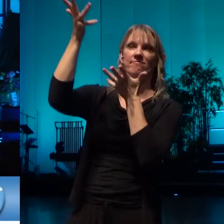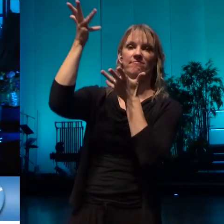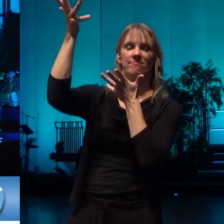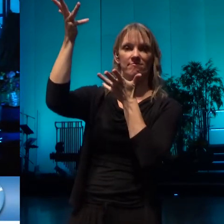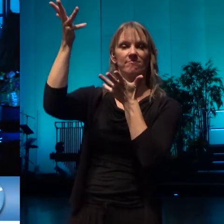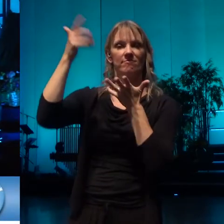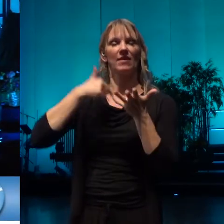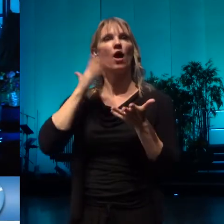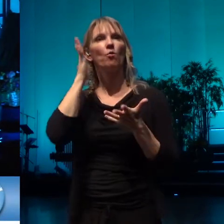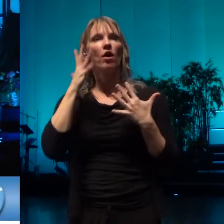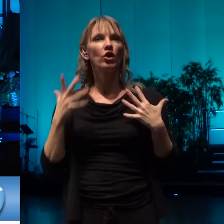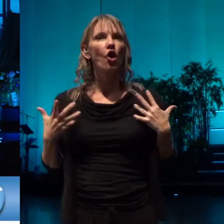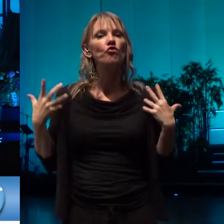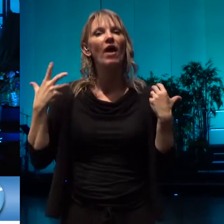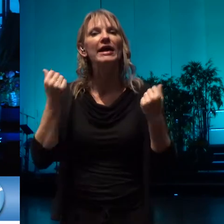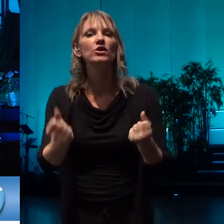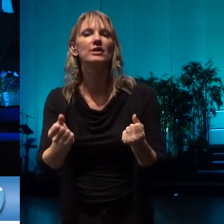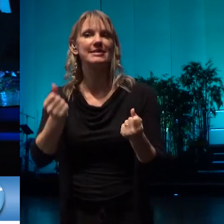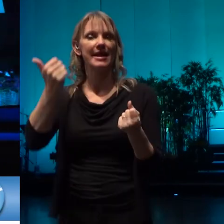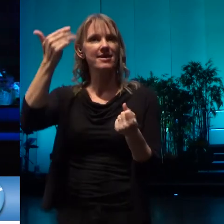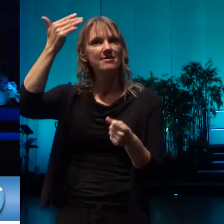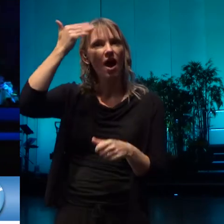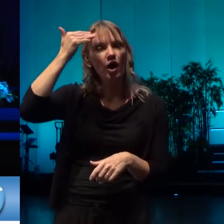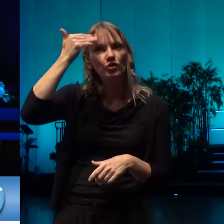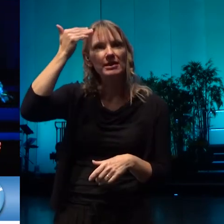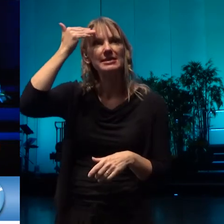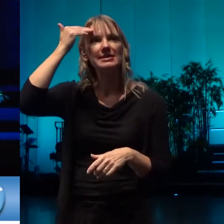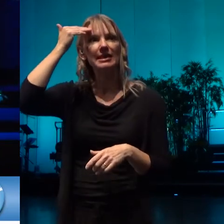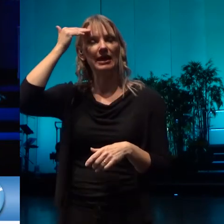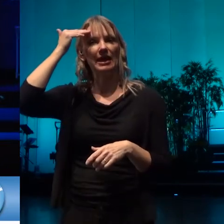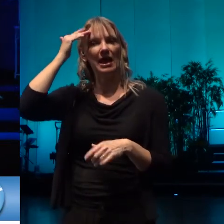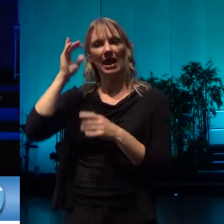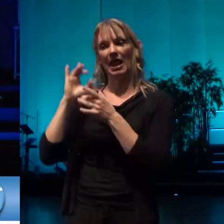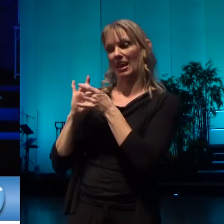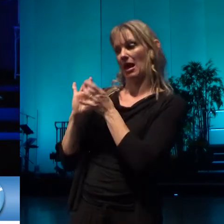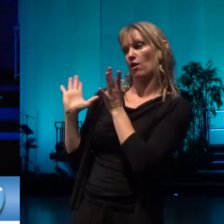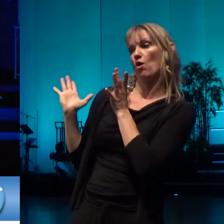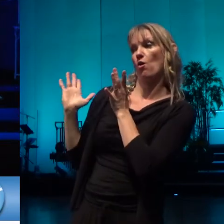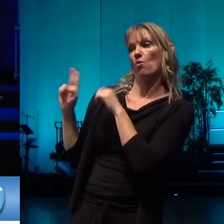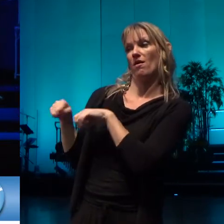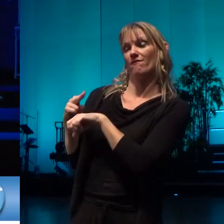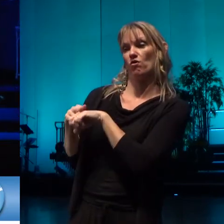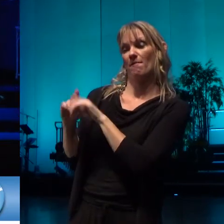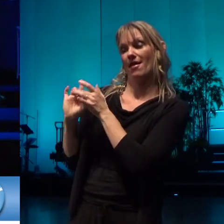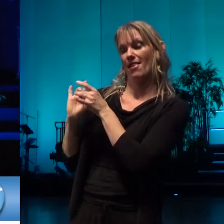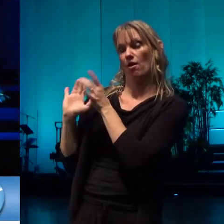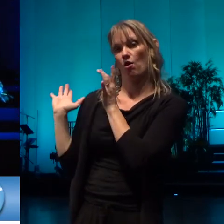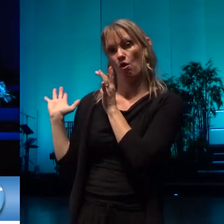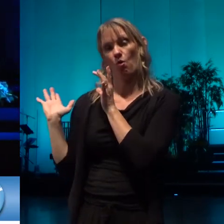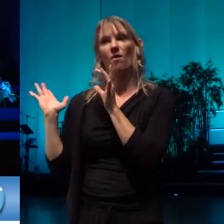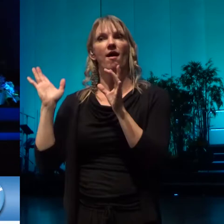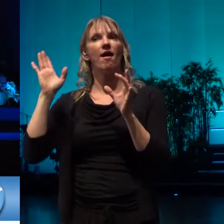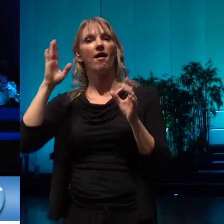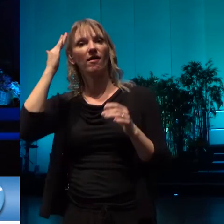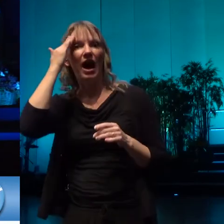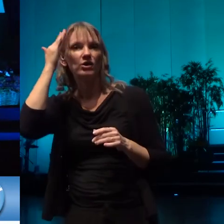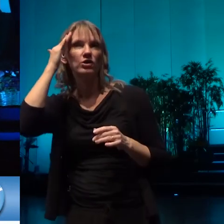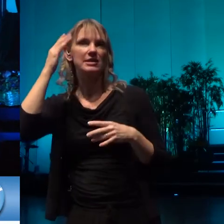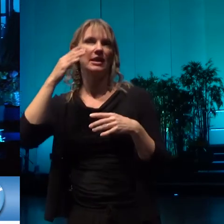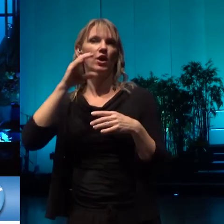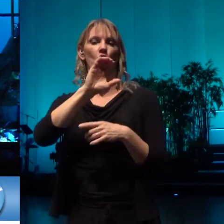I will courageously and consciously leave normal behind and consciously